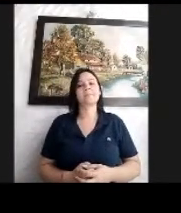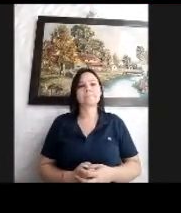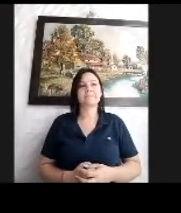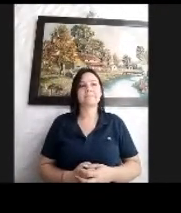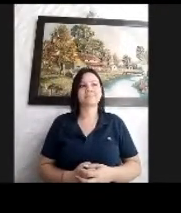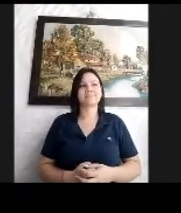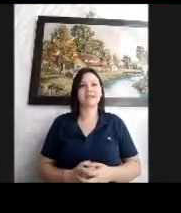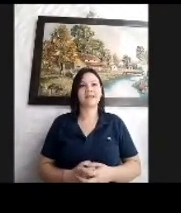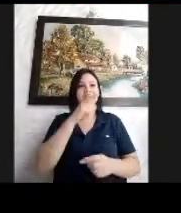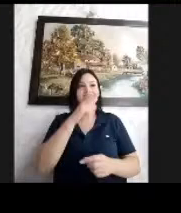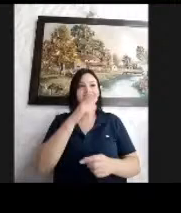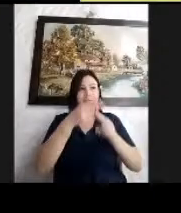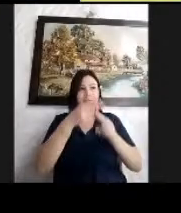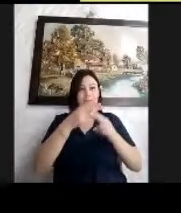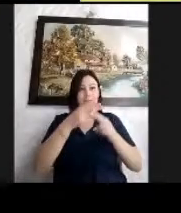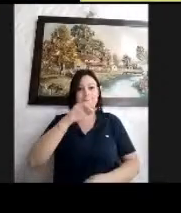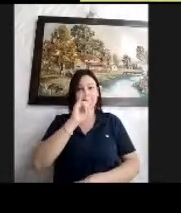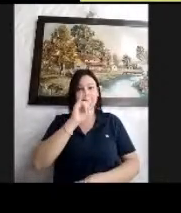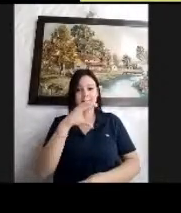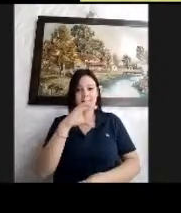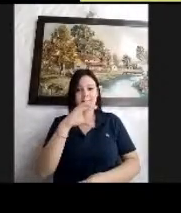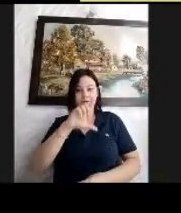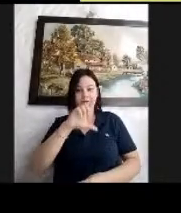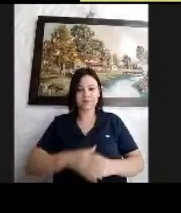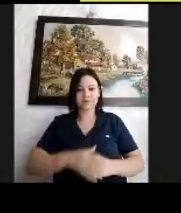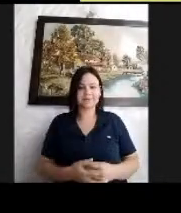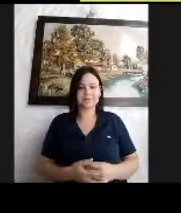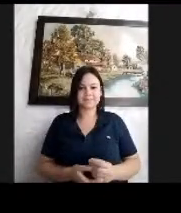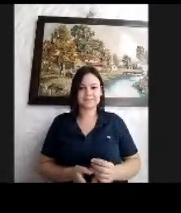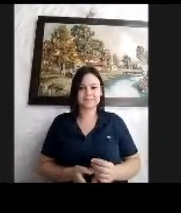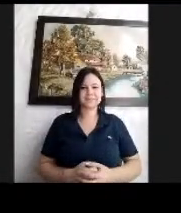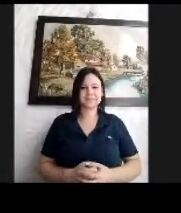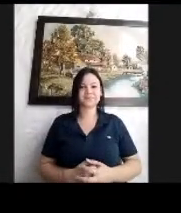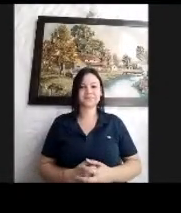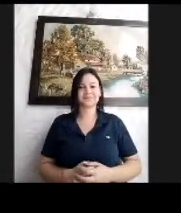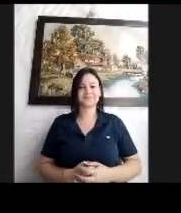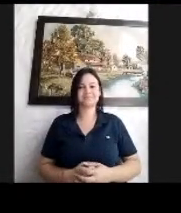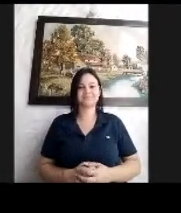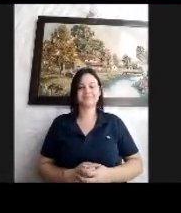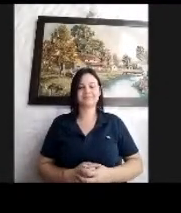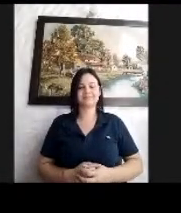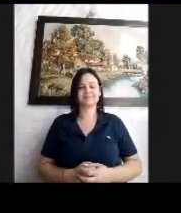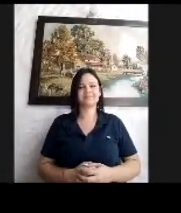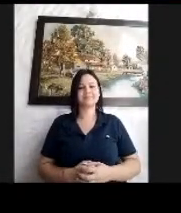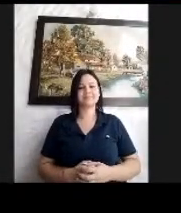Saving the best for last, yeah? Estamos guardando lo mejorcito para lo último.